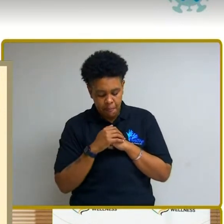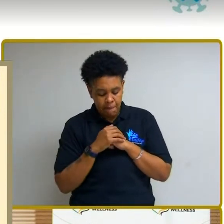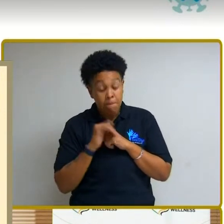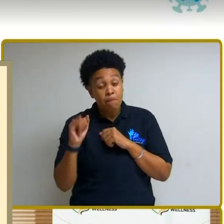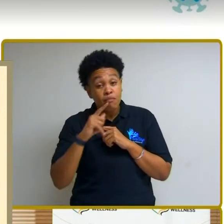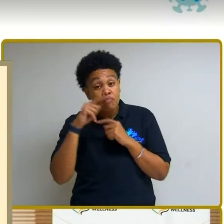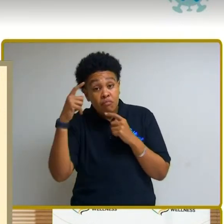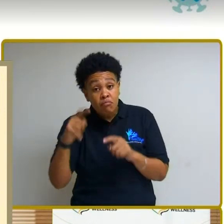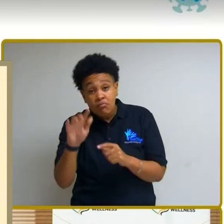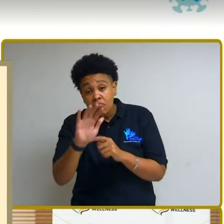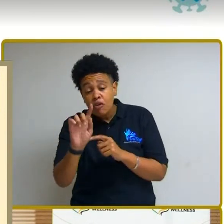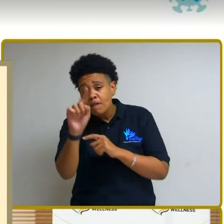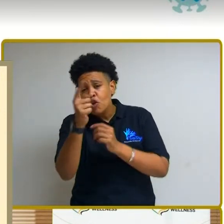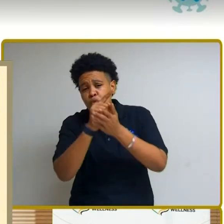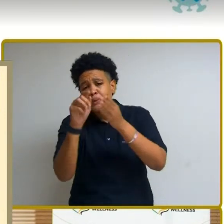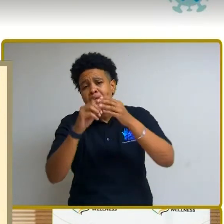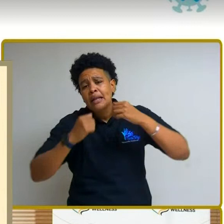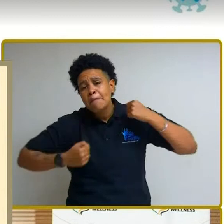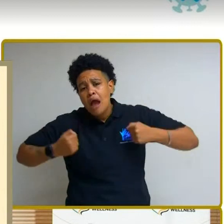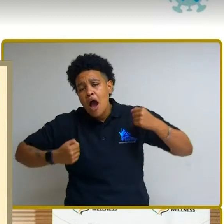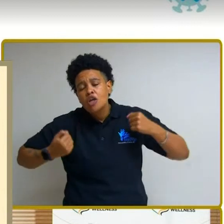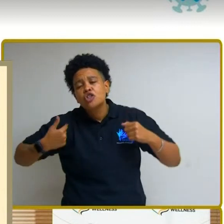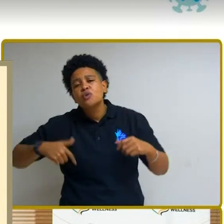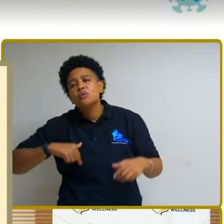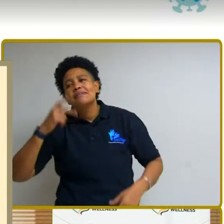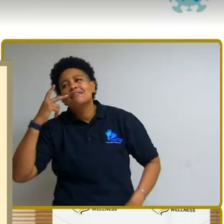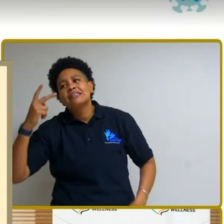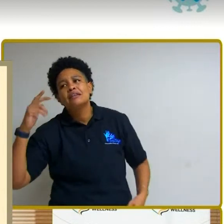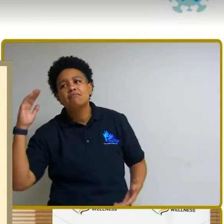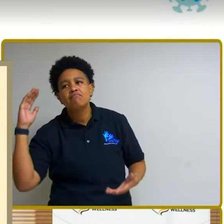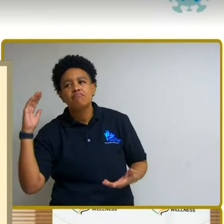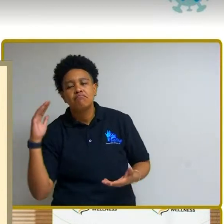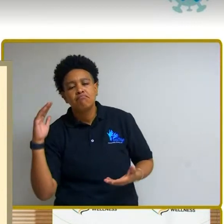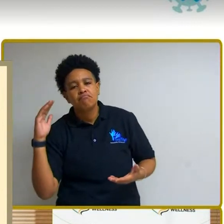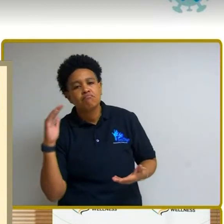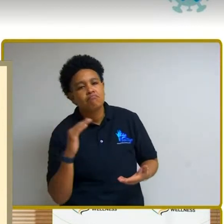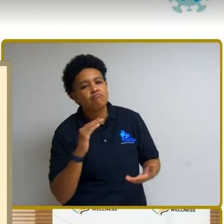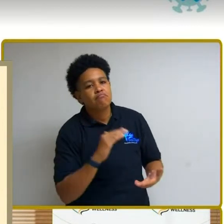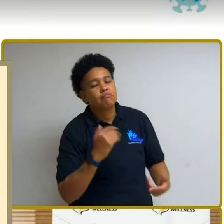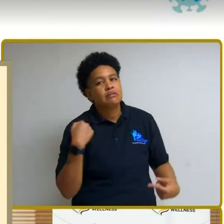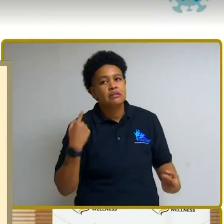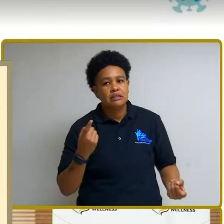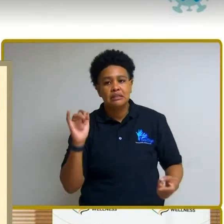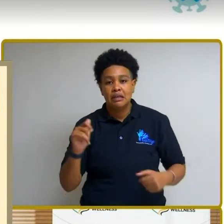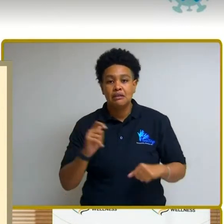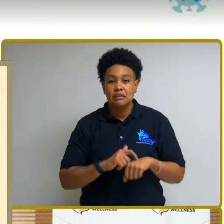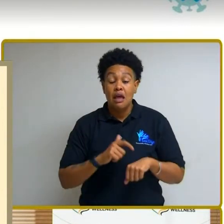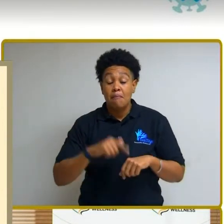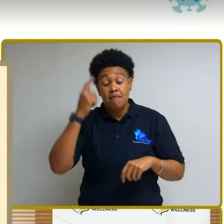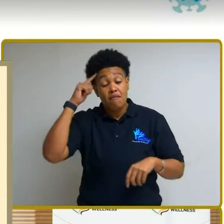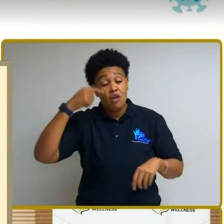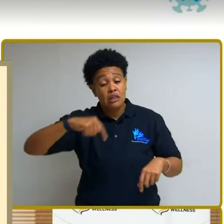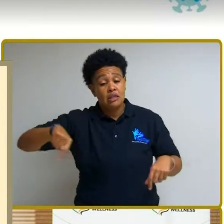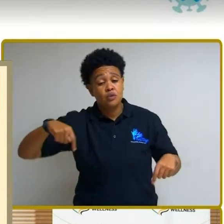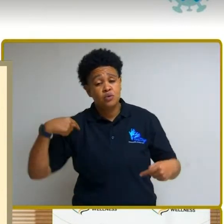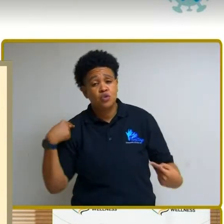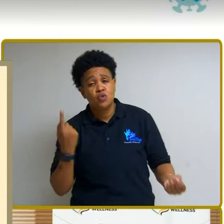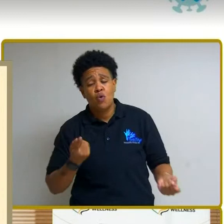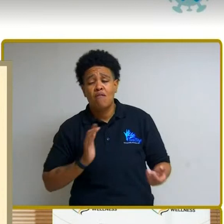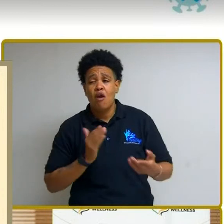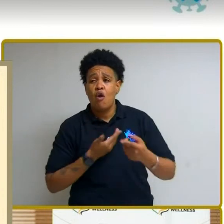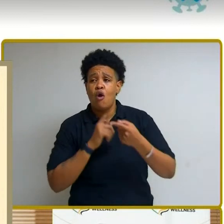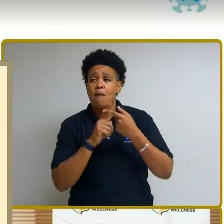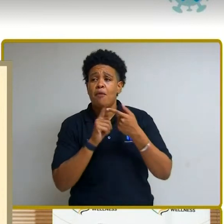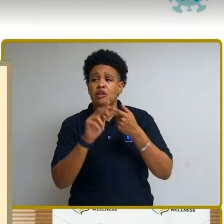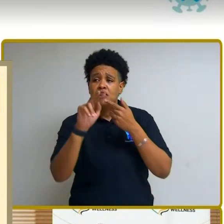and that occurred about the first week in March, and we have been seeing a decline since then. For this week so far, our